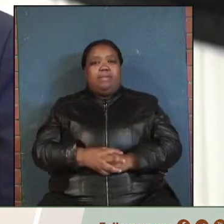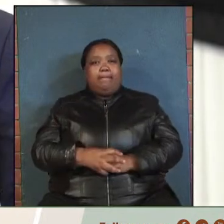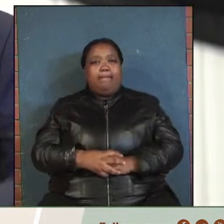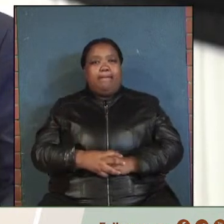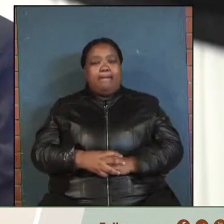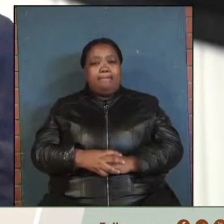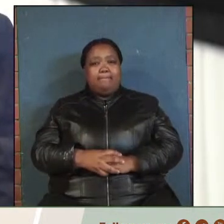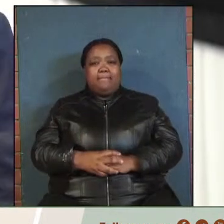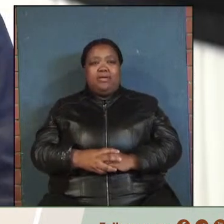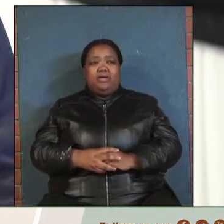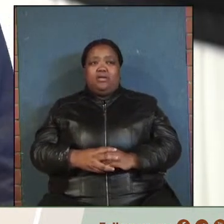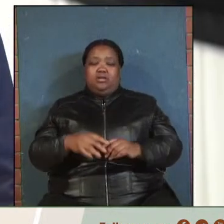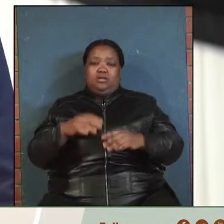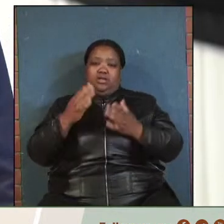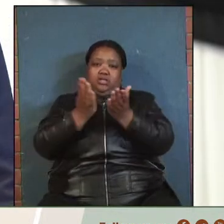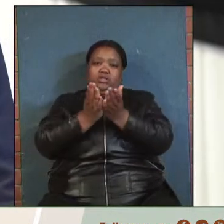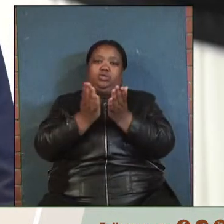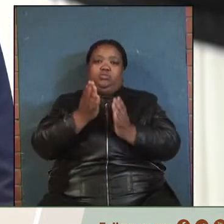they are here.